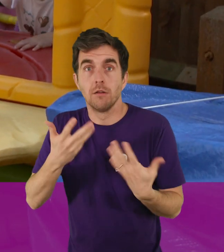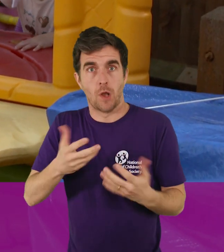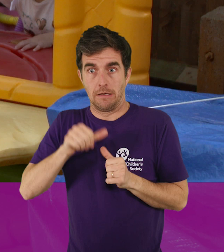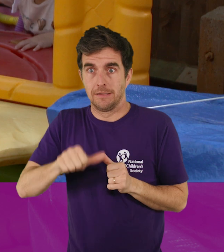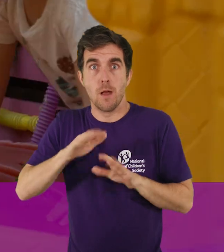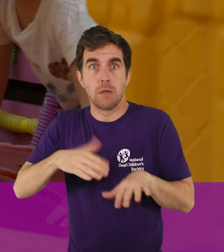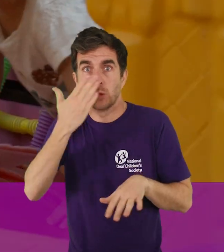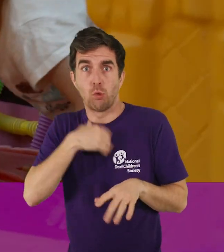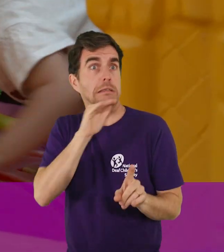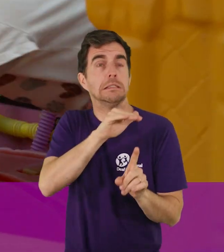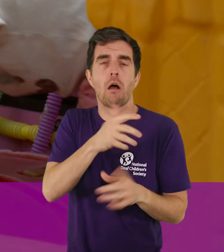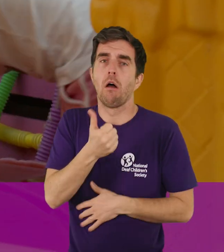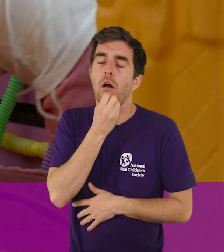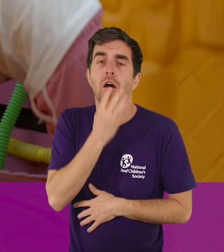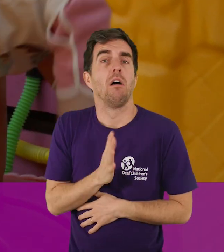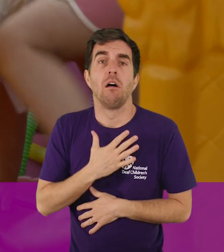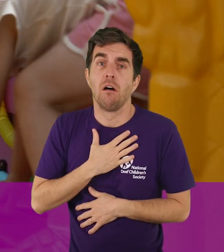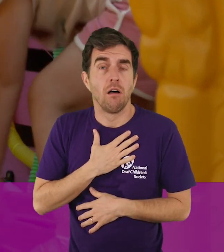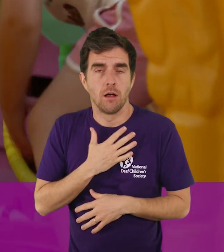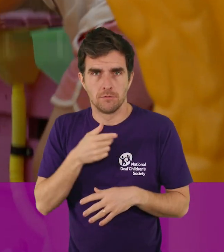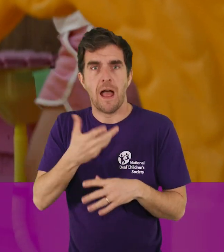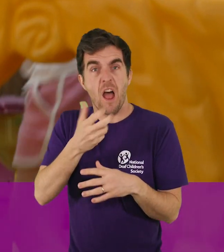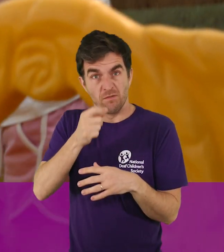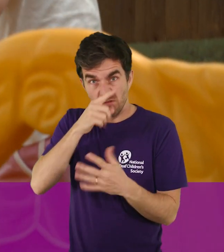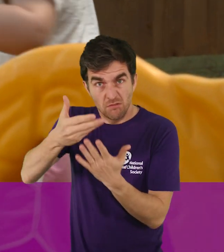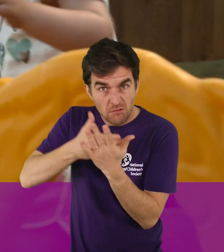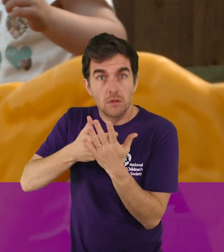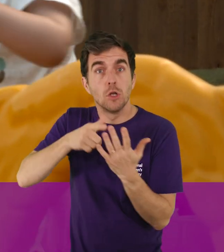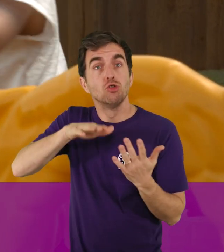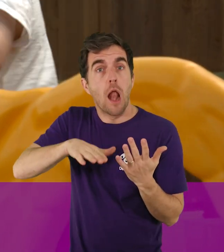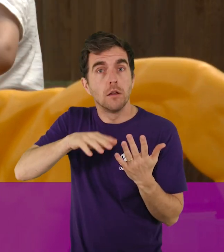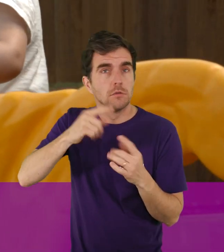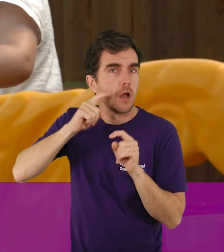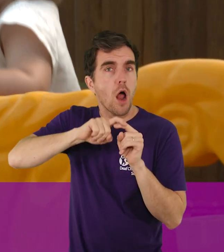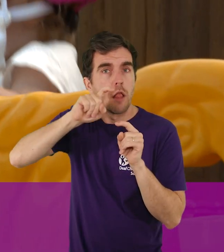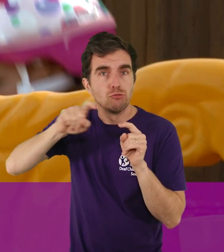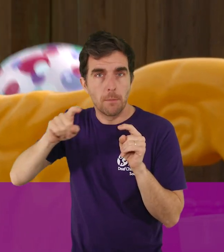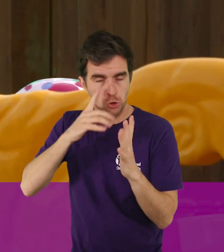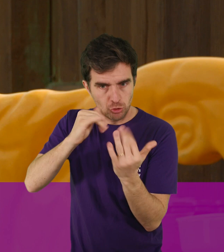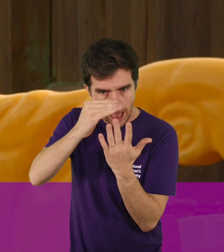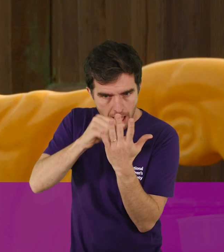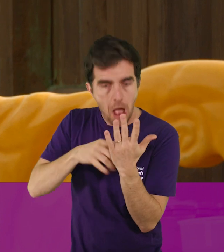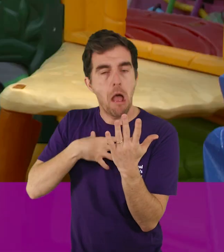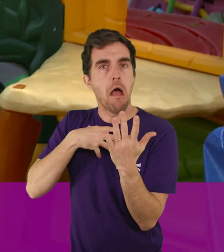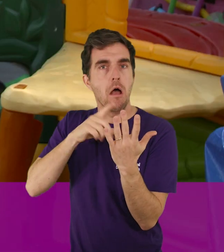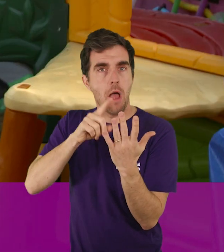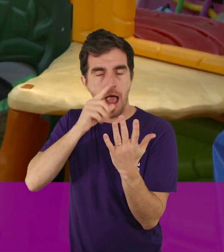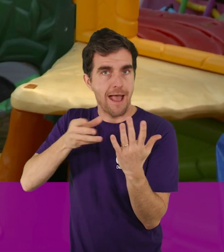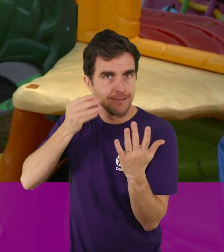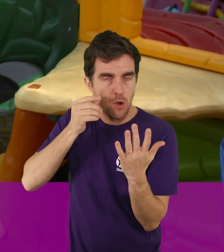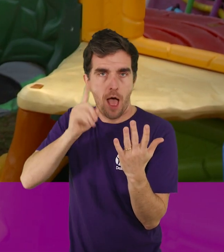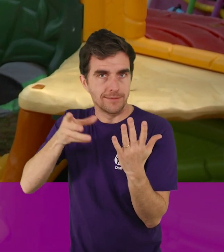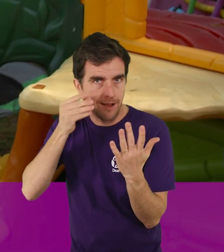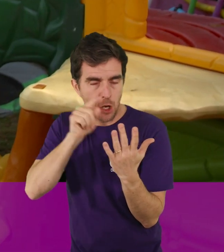sort of coming to the age now where we're starting to think about primary schools. Get a copy of the child's audiogram so you're able to see